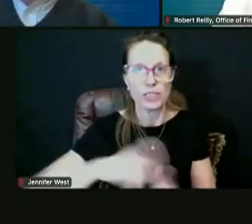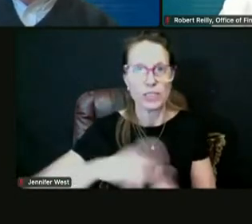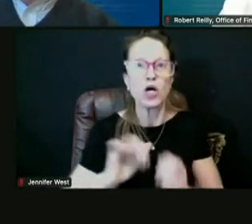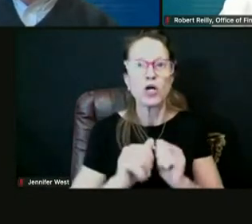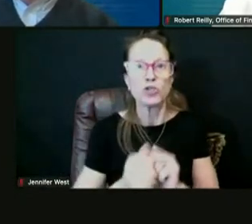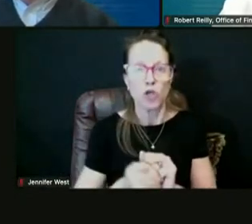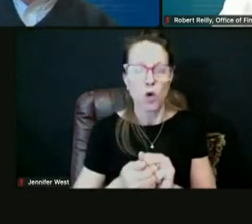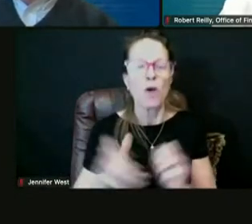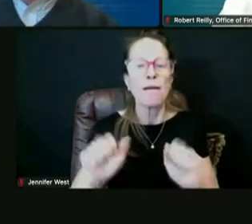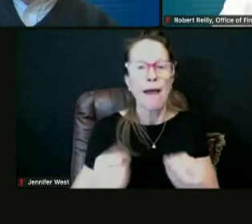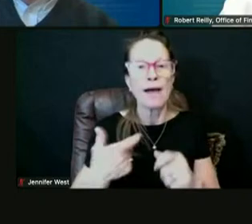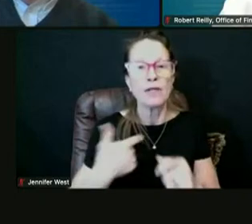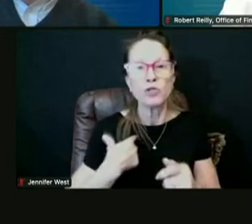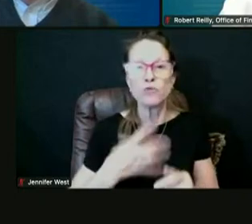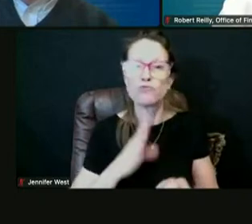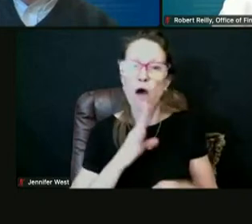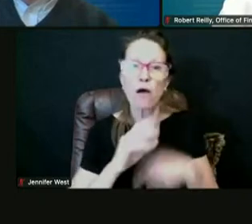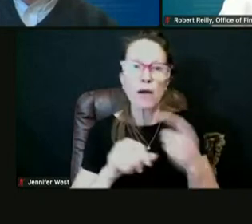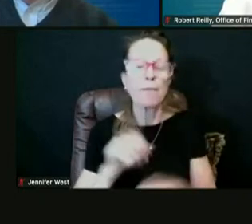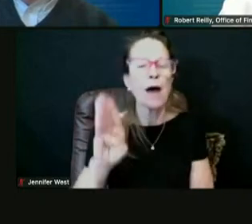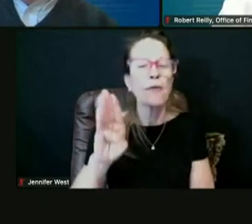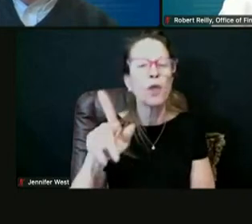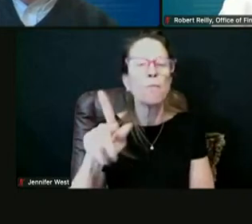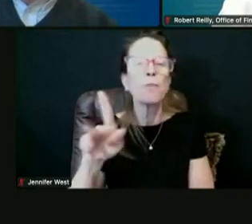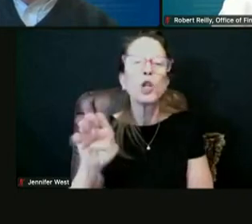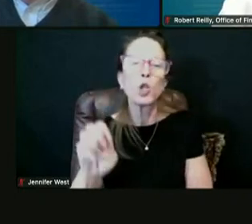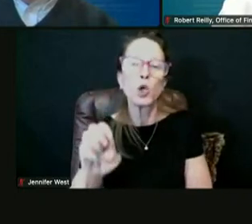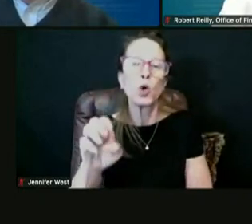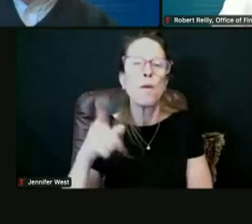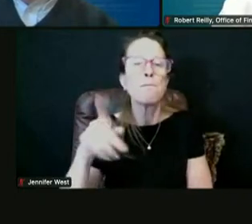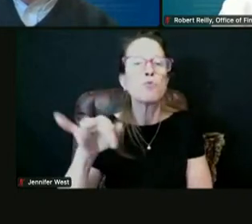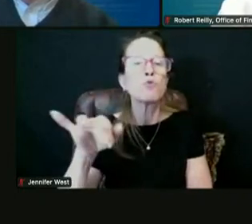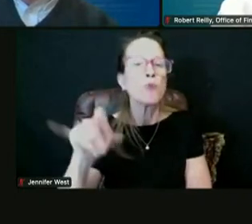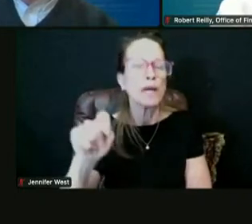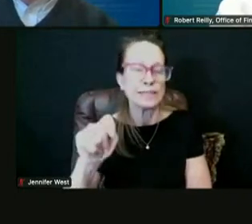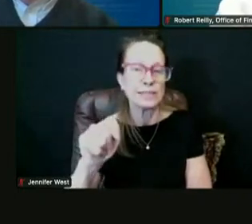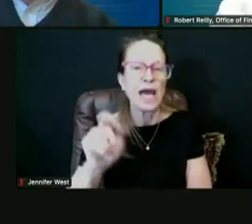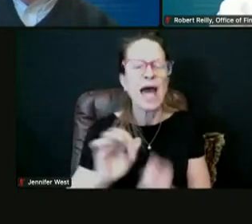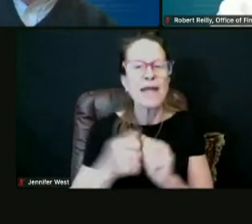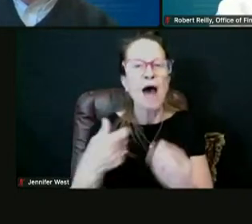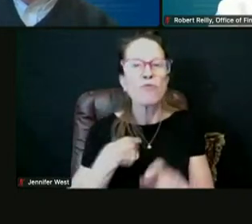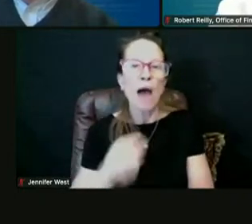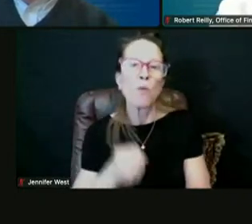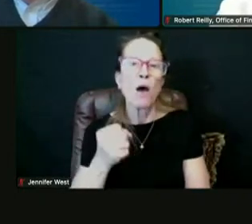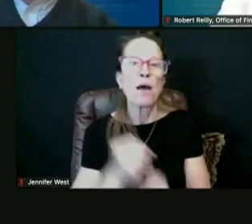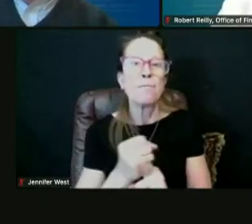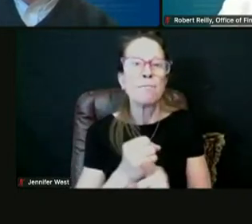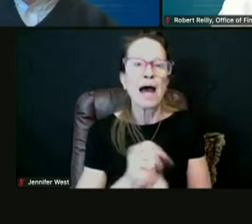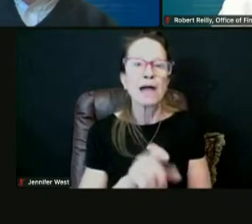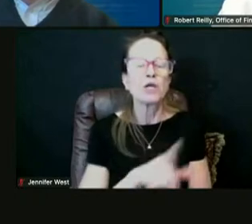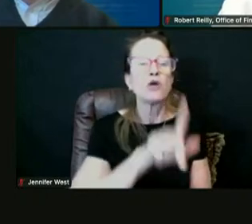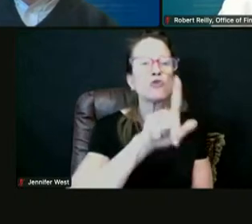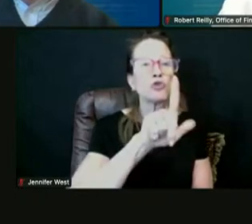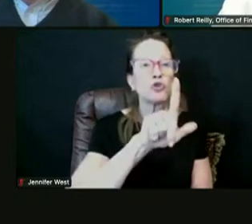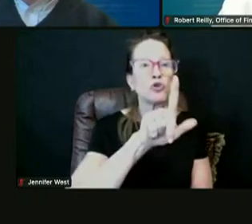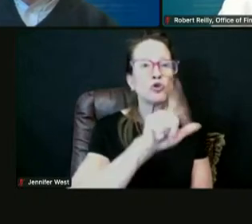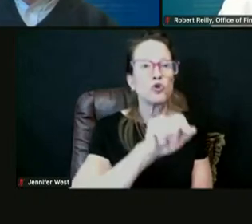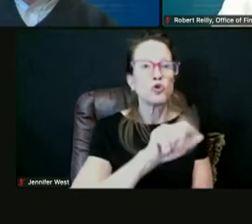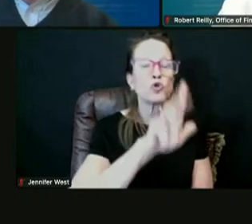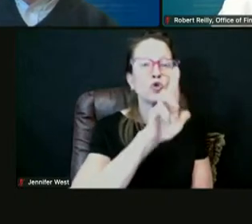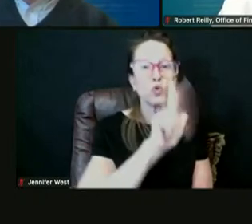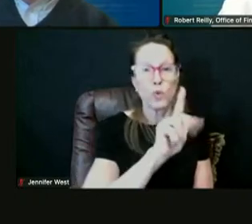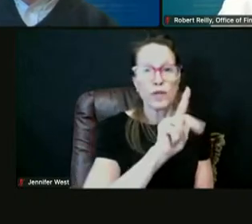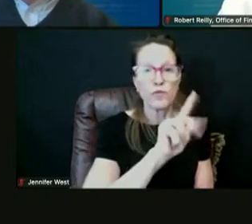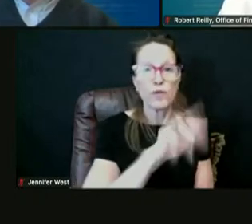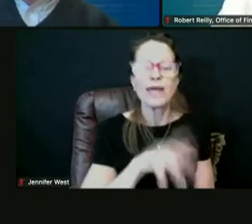blueprint implementation may have on the fiscal year 2024 budget? And will we see increased investments